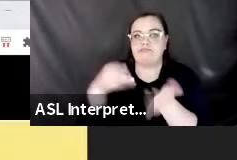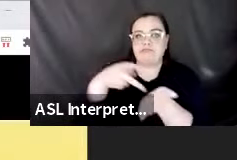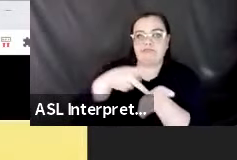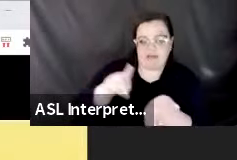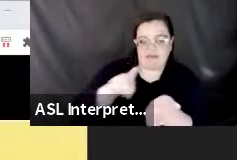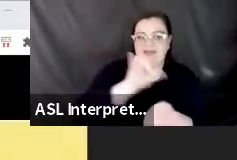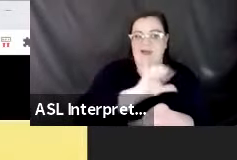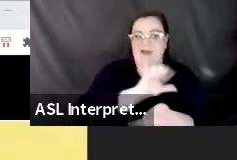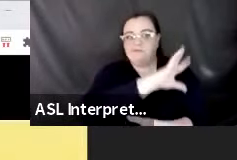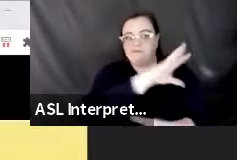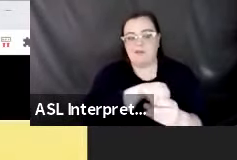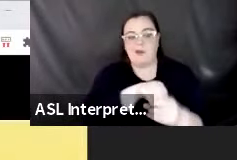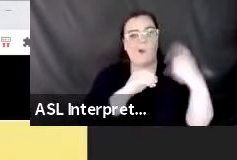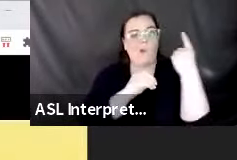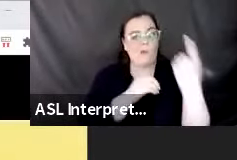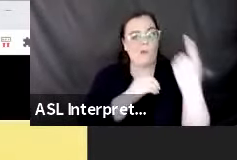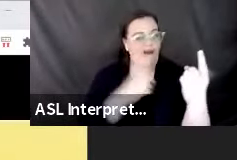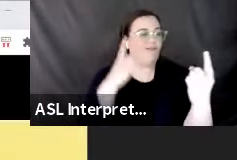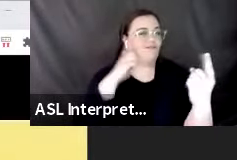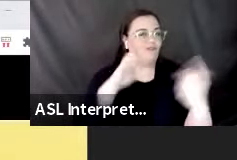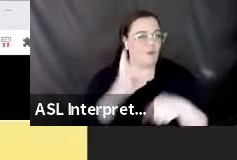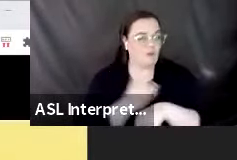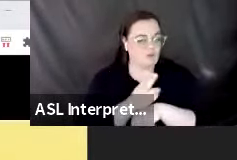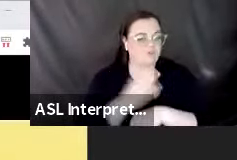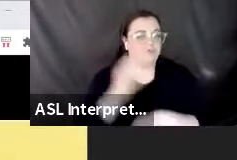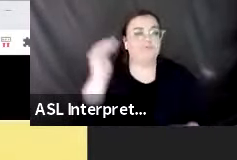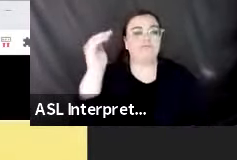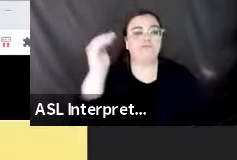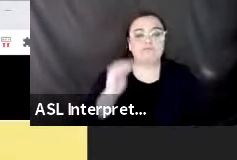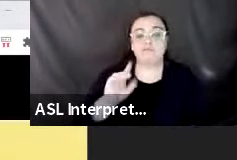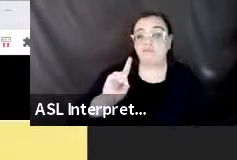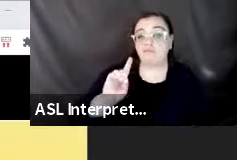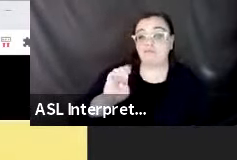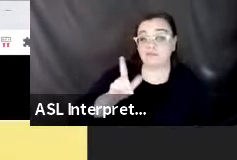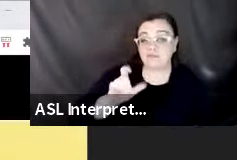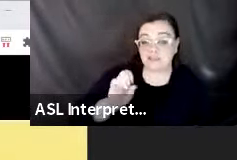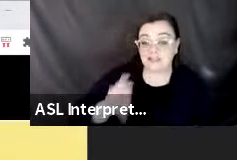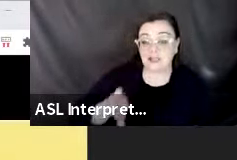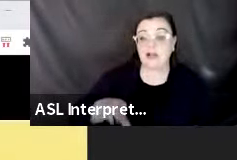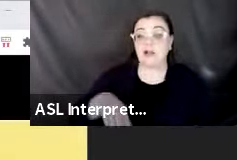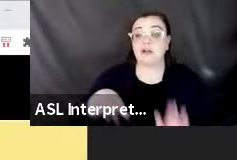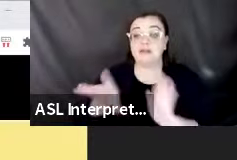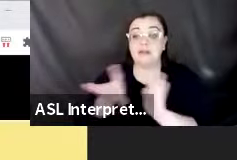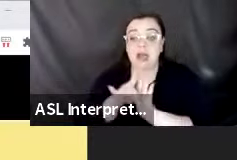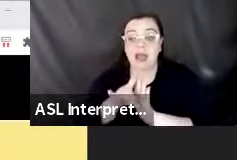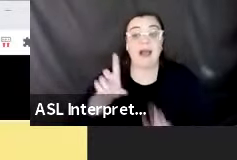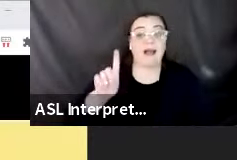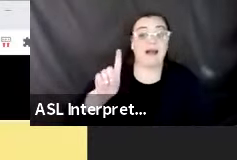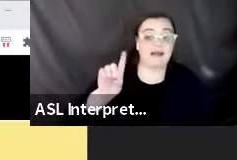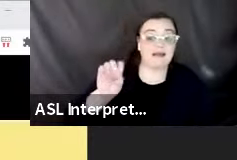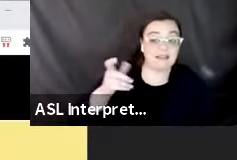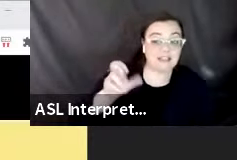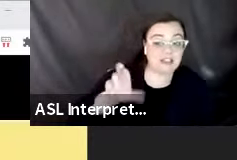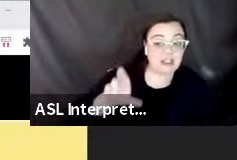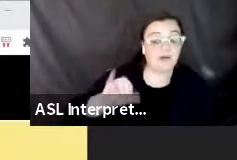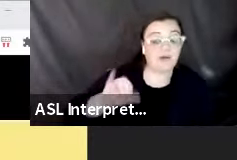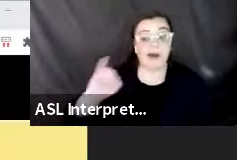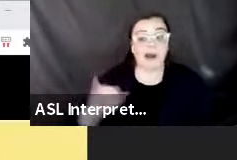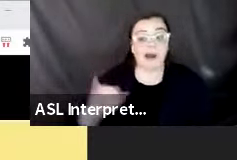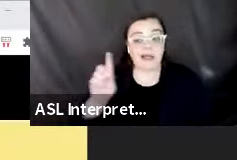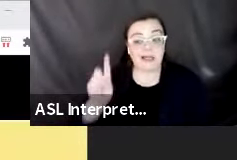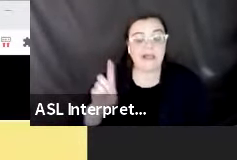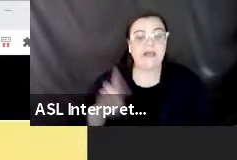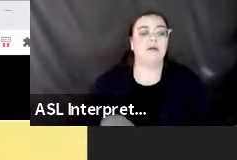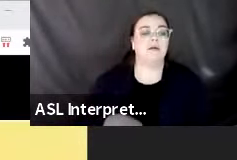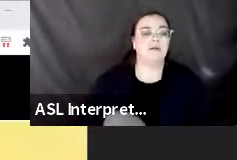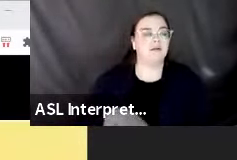for use purposes. Dealer tags, dealer IDs, network changes, things like that. Performers would still get paid